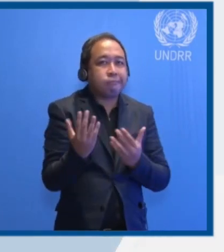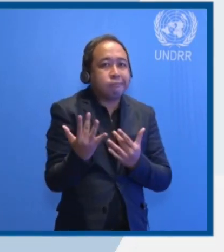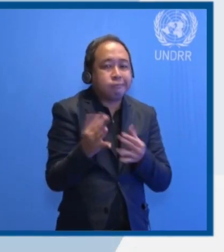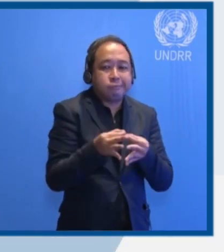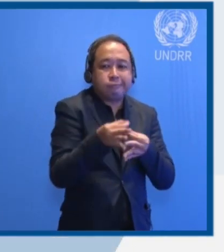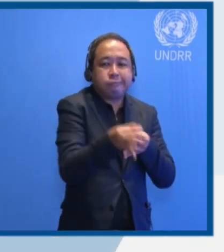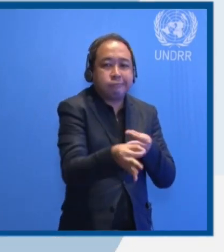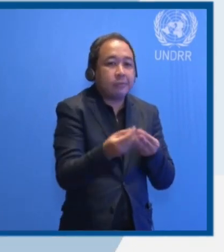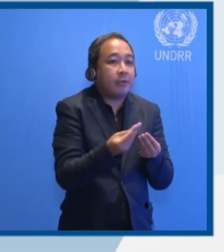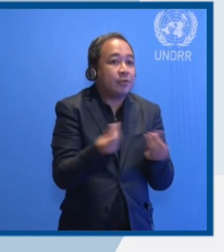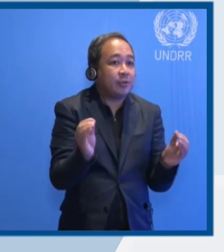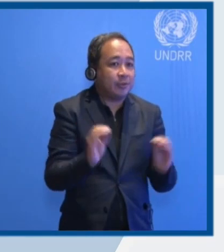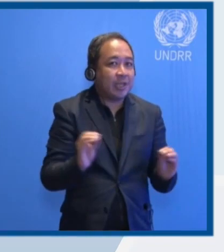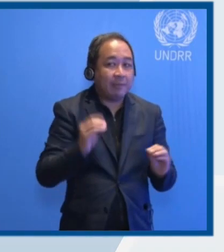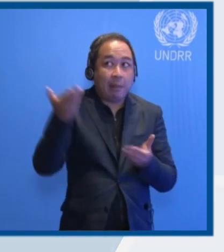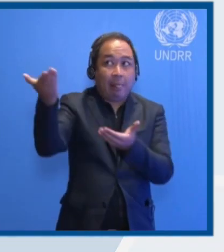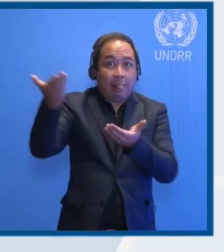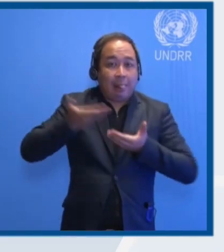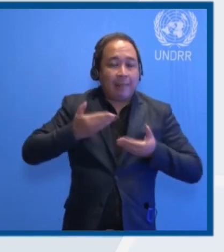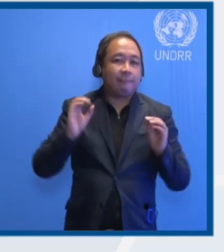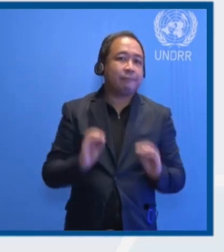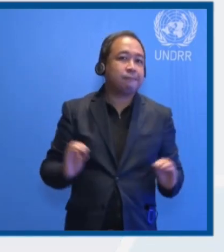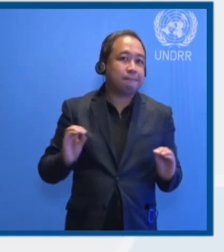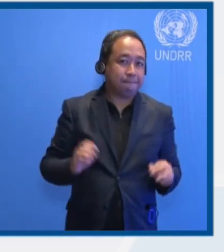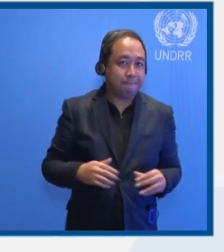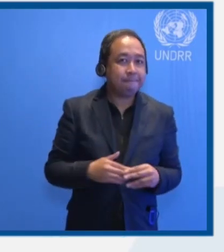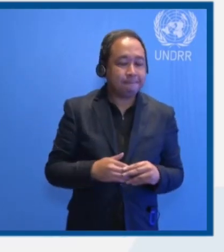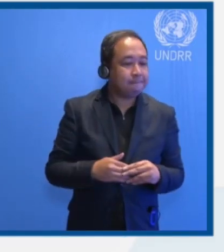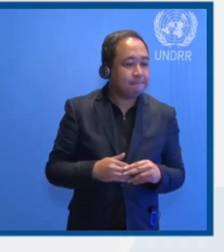solutions. So much. Thank you. Thank you very much.